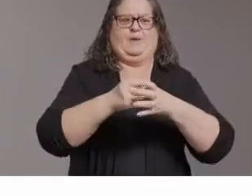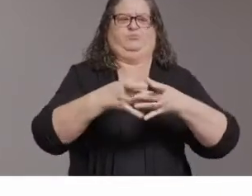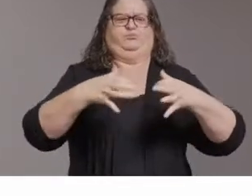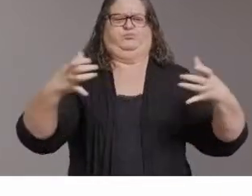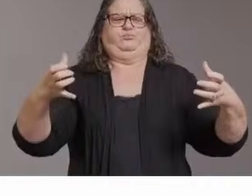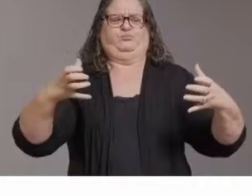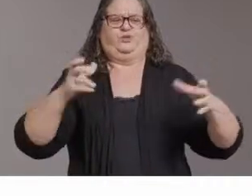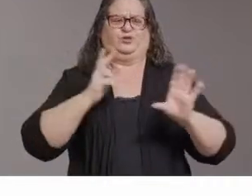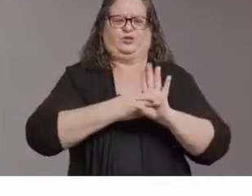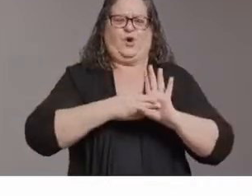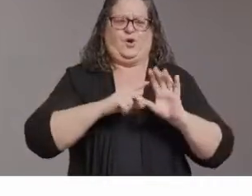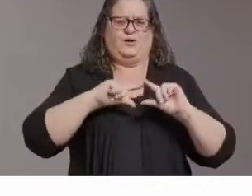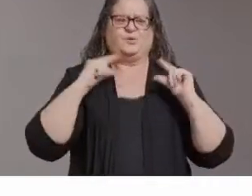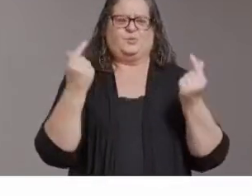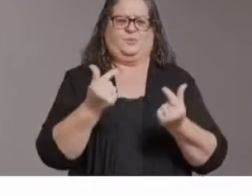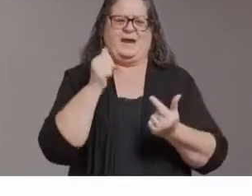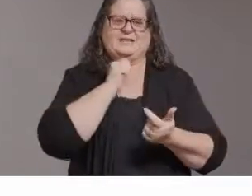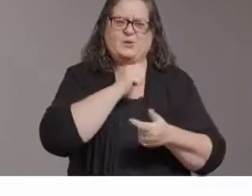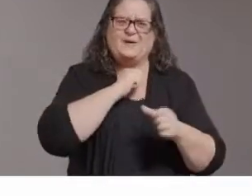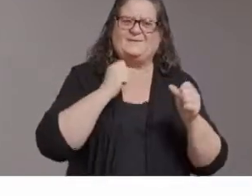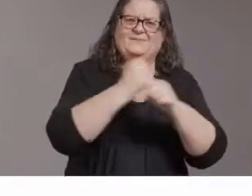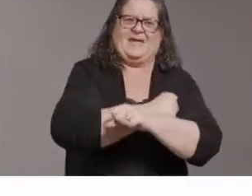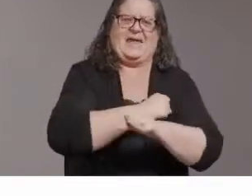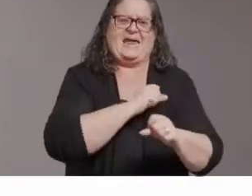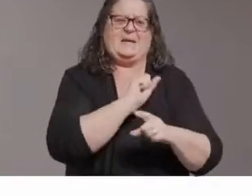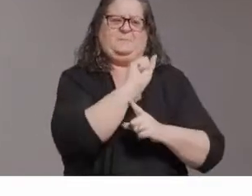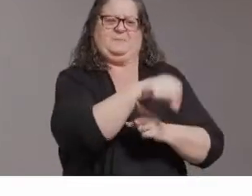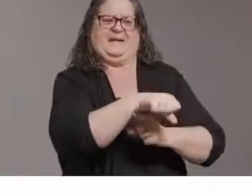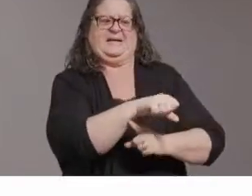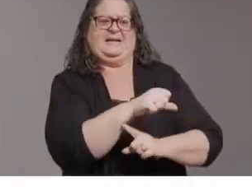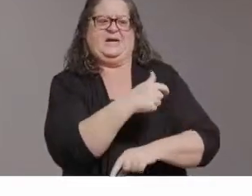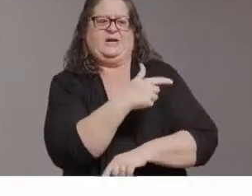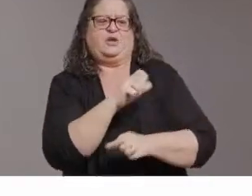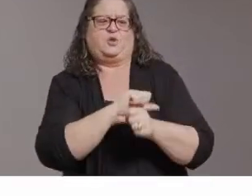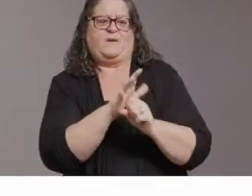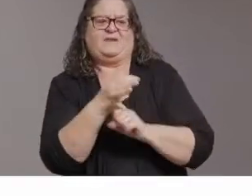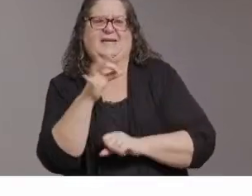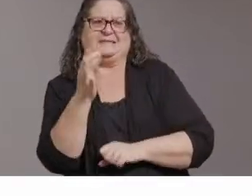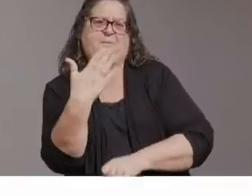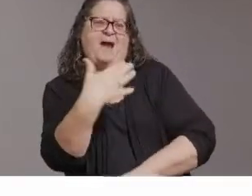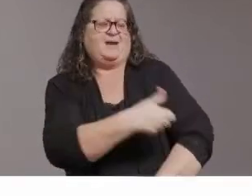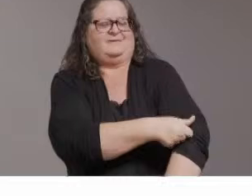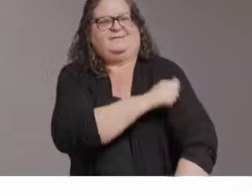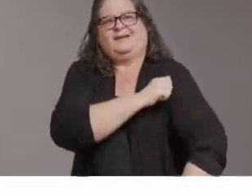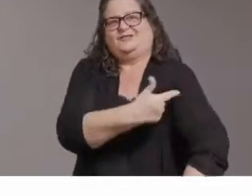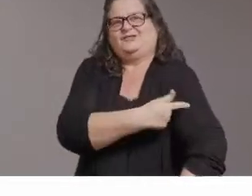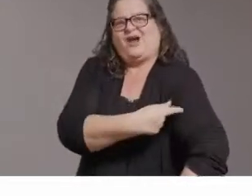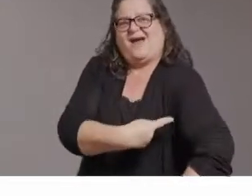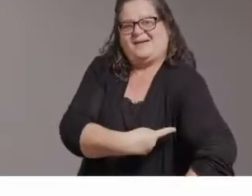fight COVID-19. So roll up your sleeve and get vaccinated.